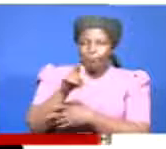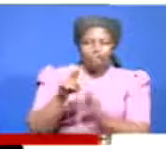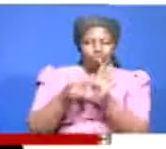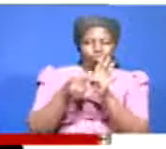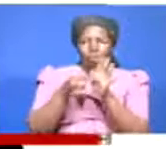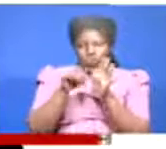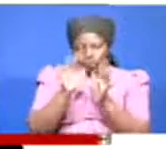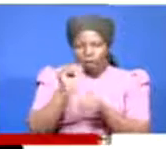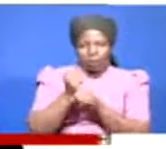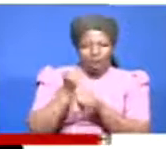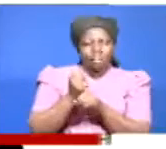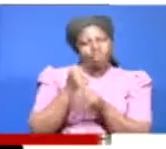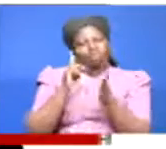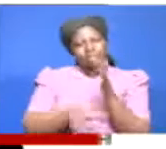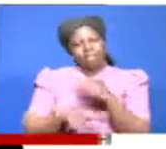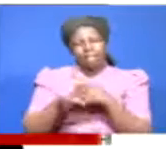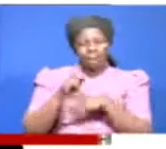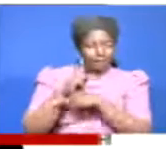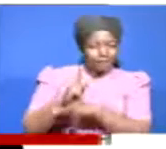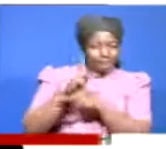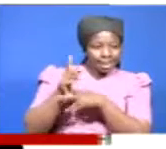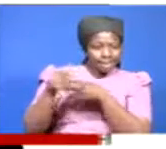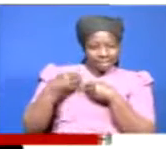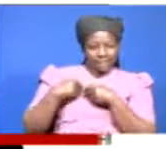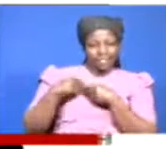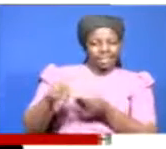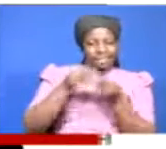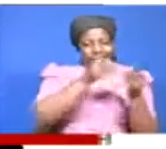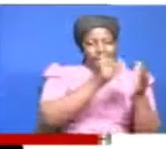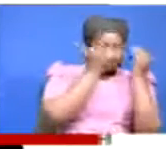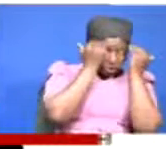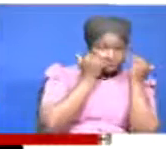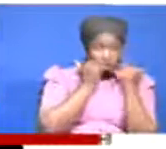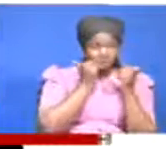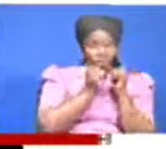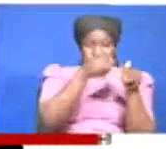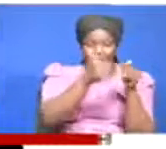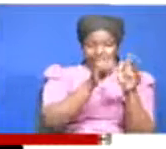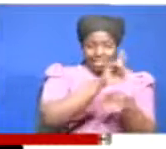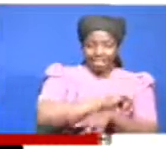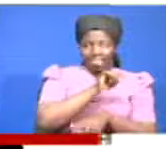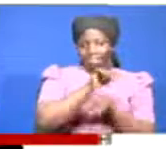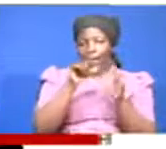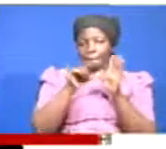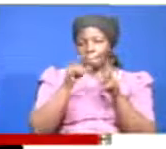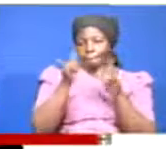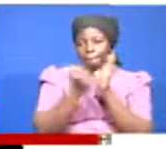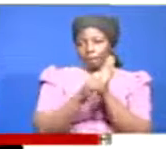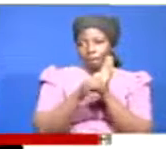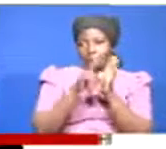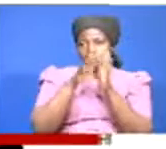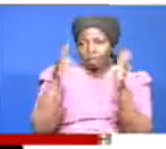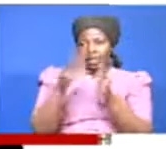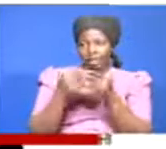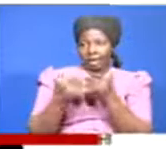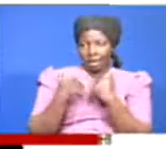also forwarding it to the judiciary, which I think at the end of the day is a big problem. I had issues with it, but you know, for the